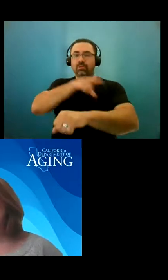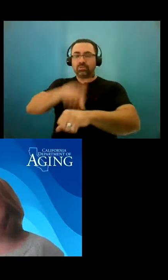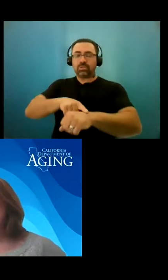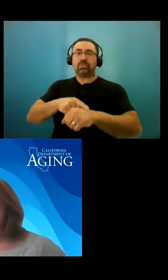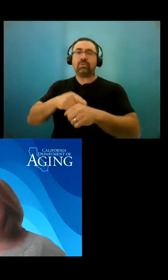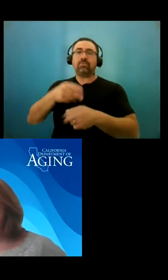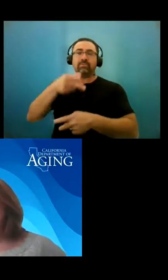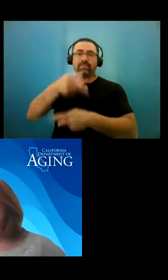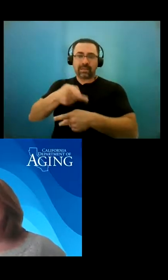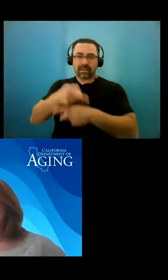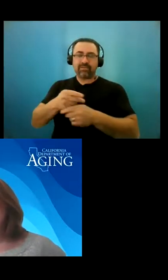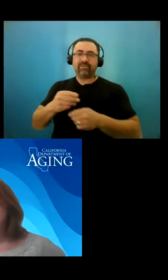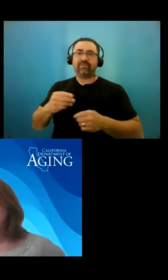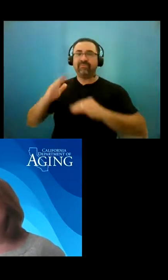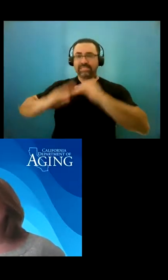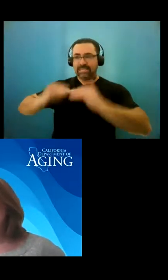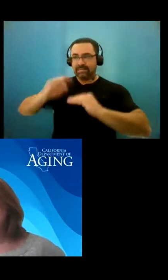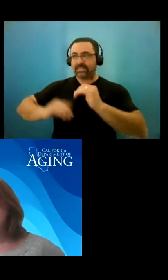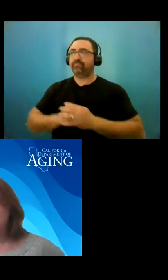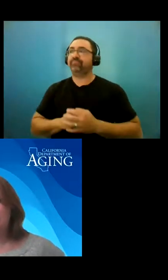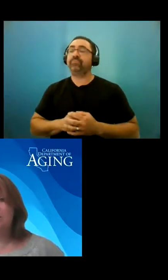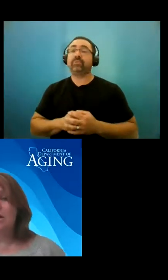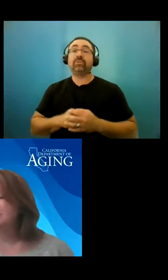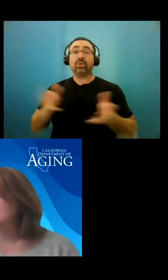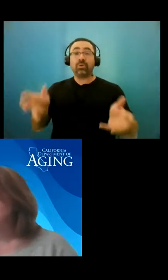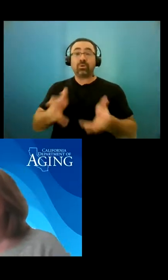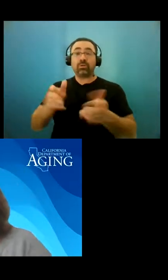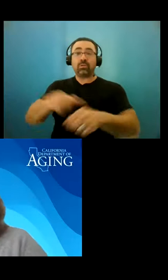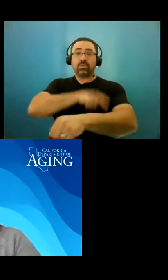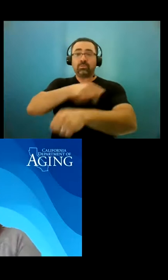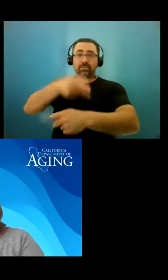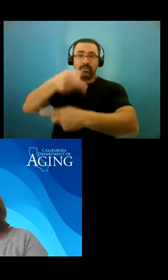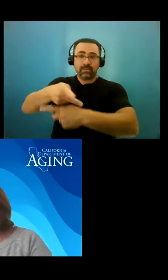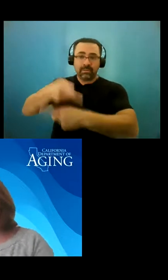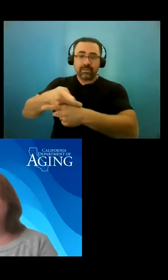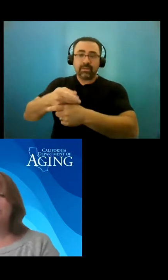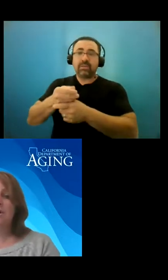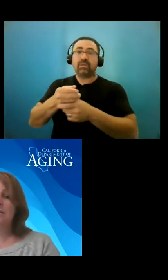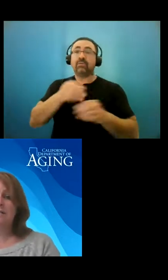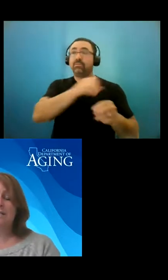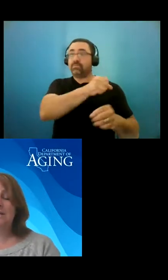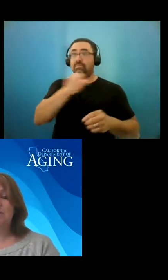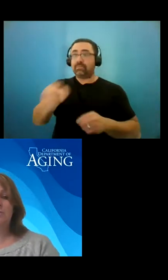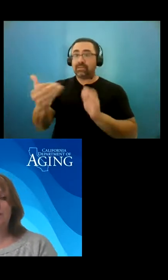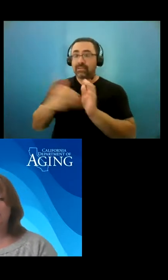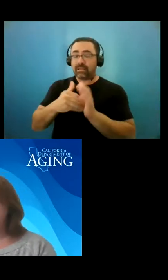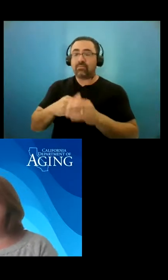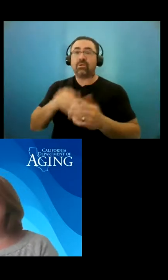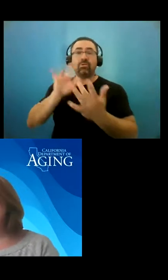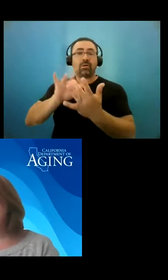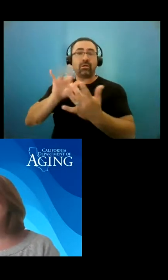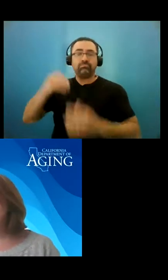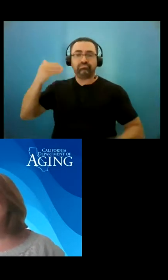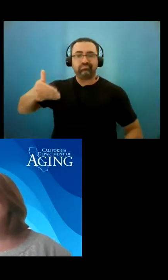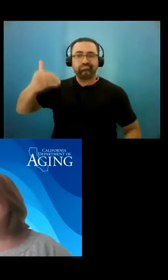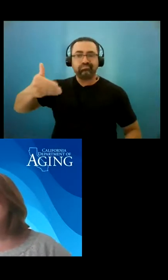facilities. To encourage long-term care ombudsman's re-entry into facilities, we are contacting them on a regular basis.